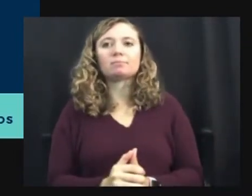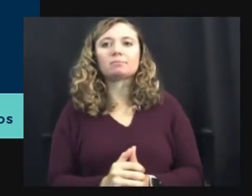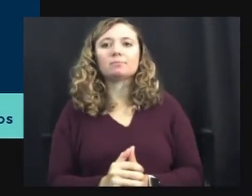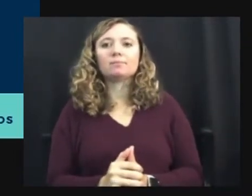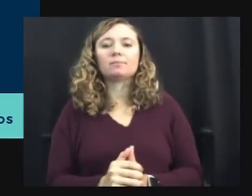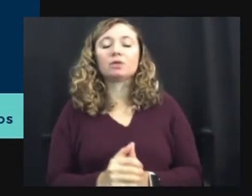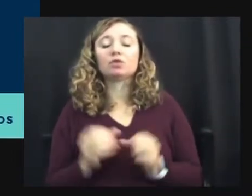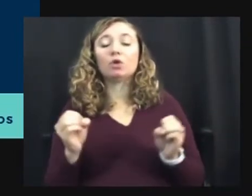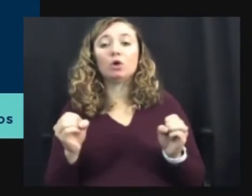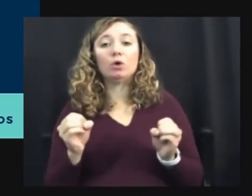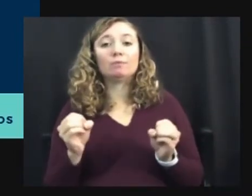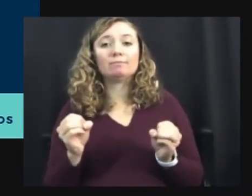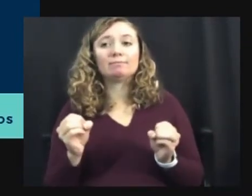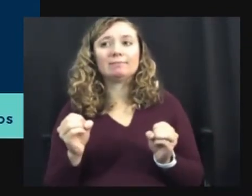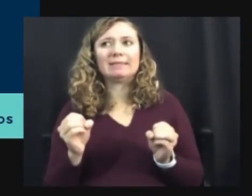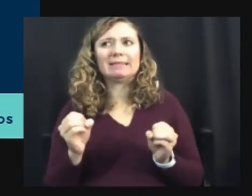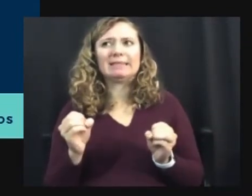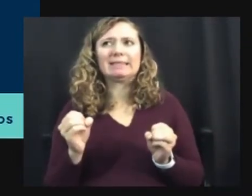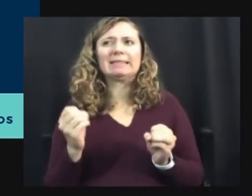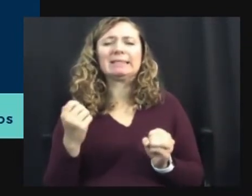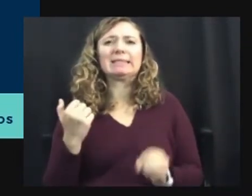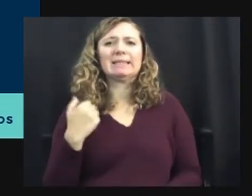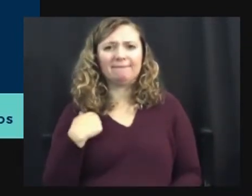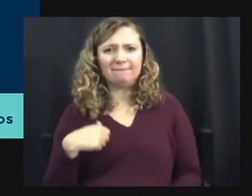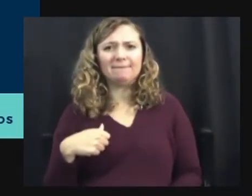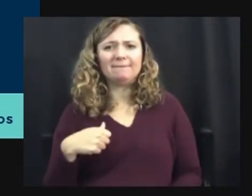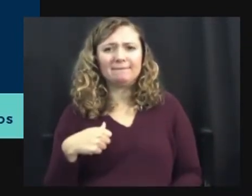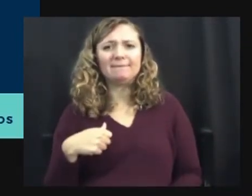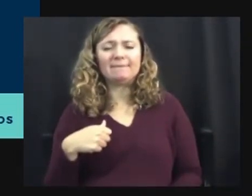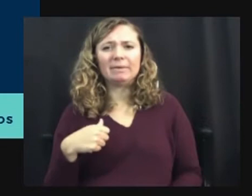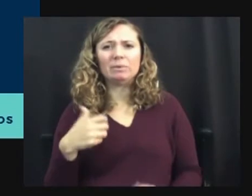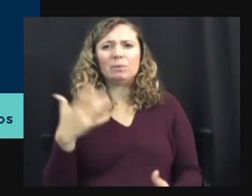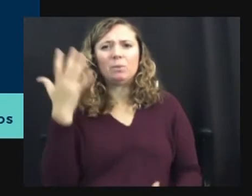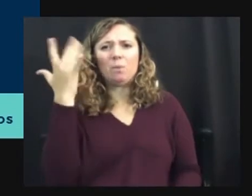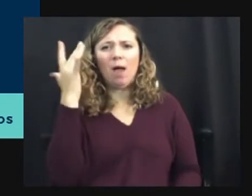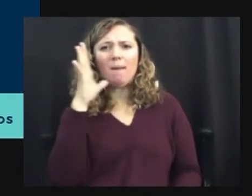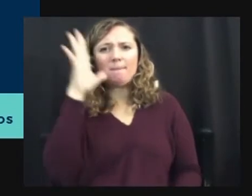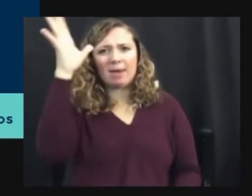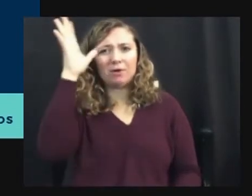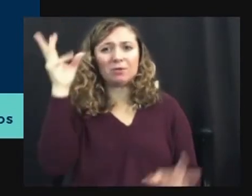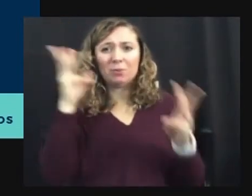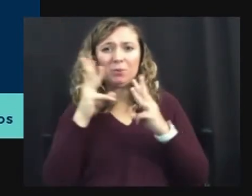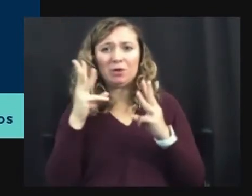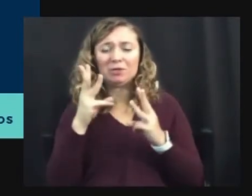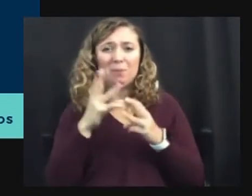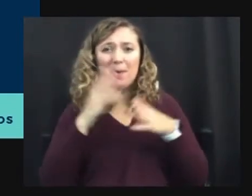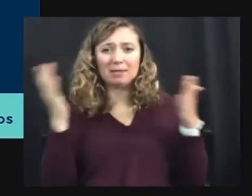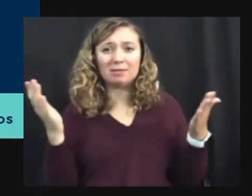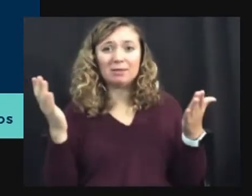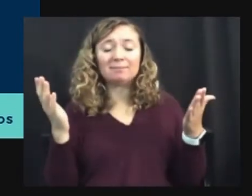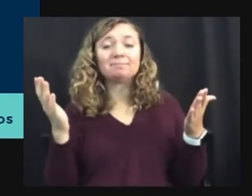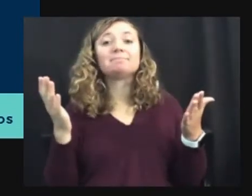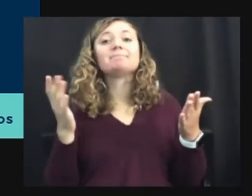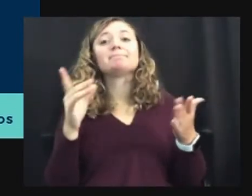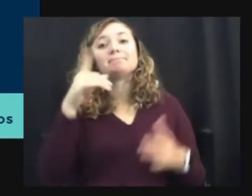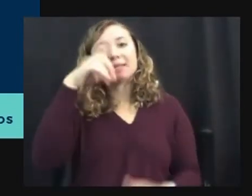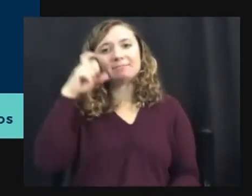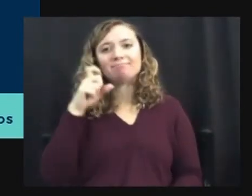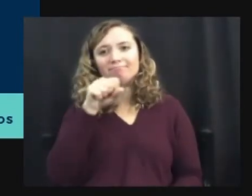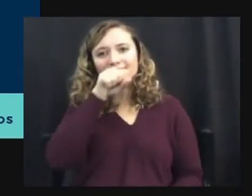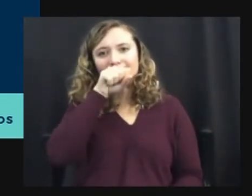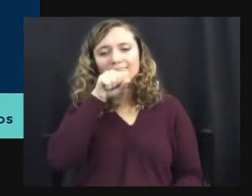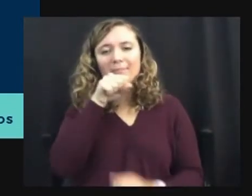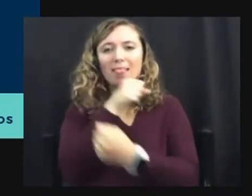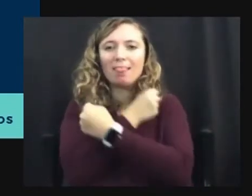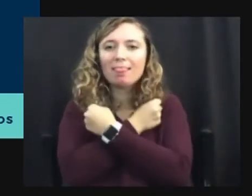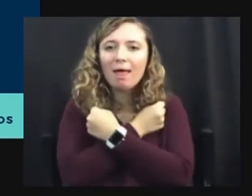So that was kind of tough. Why do parents worry so much? Parents worry so much because they love their children and they